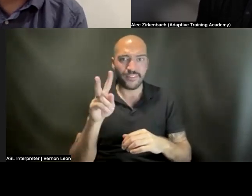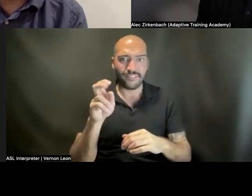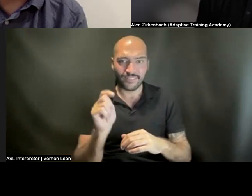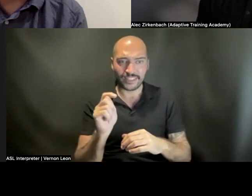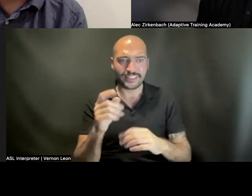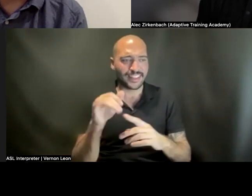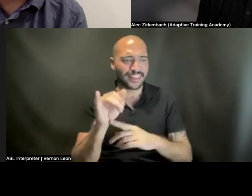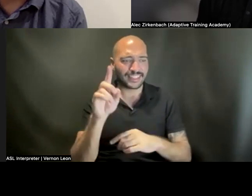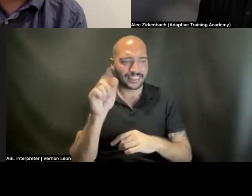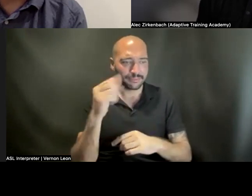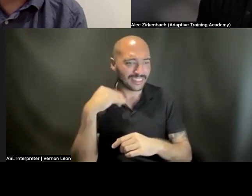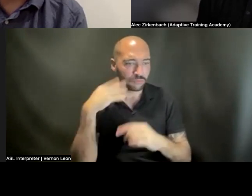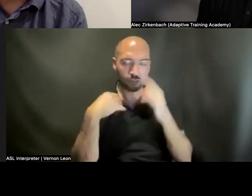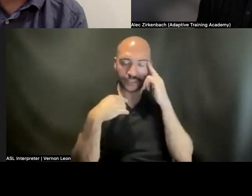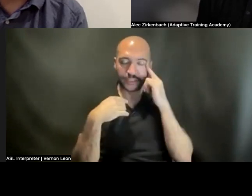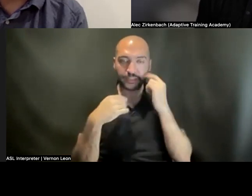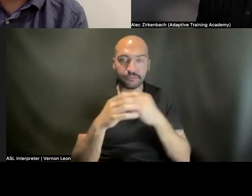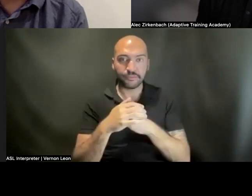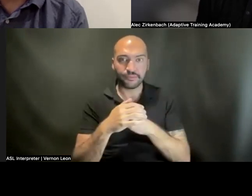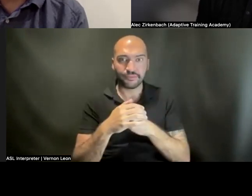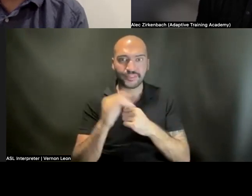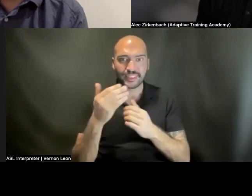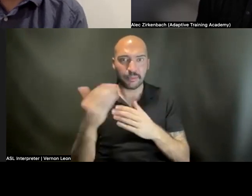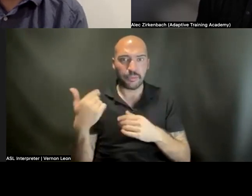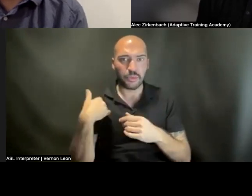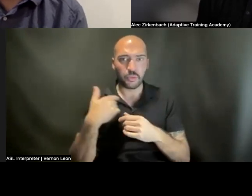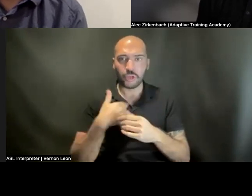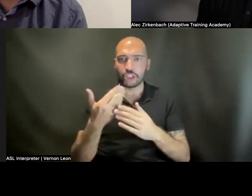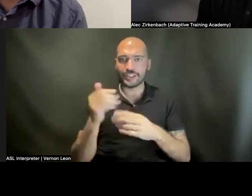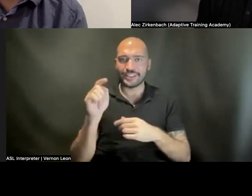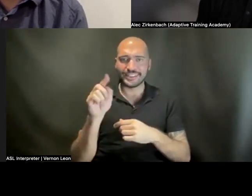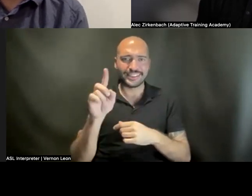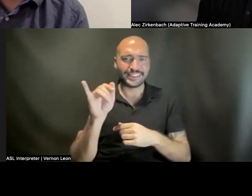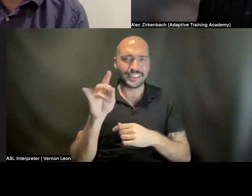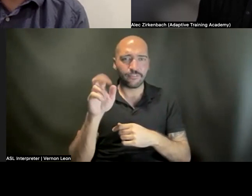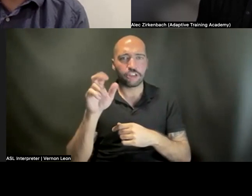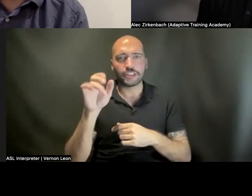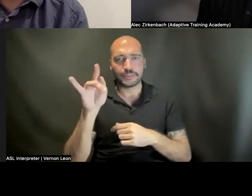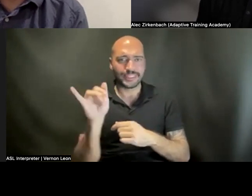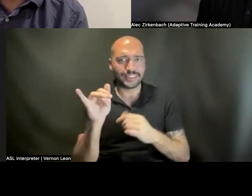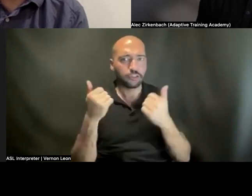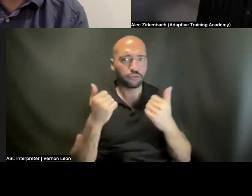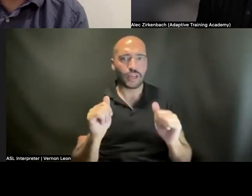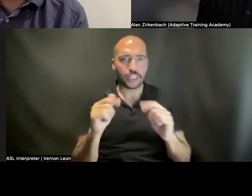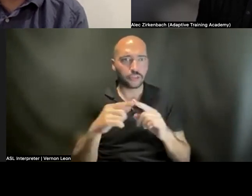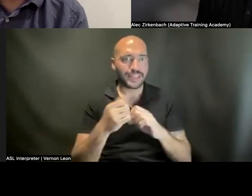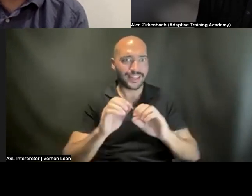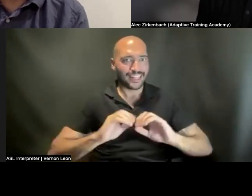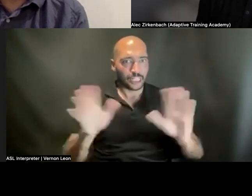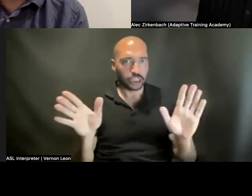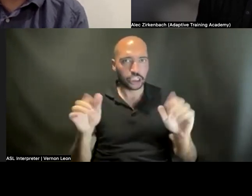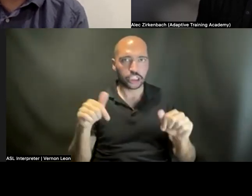that disability experience. That's something that we here at Diversability try to really make clear,